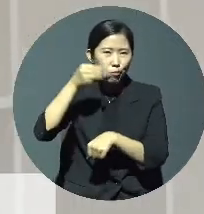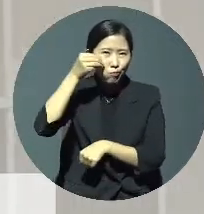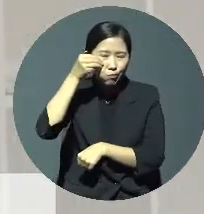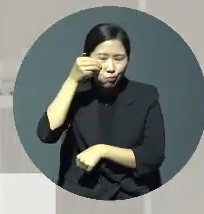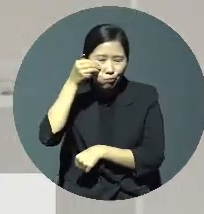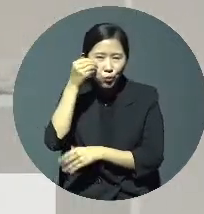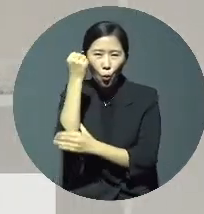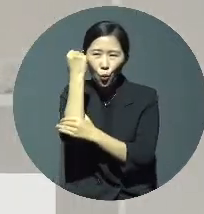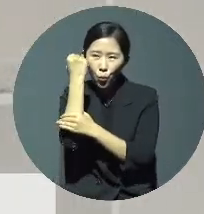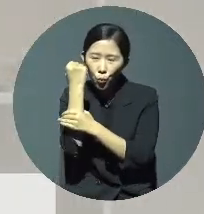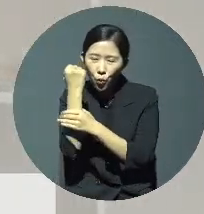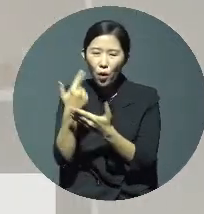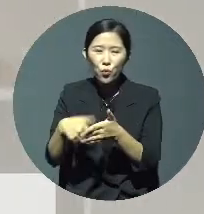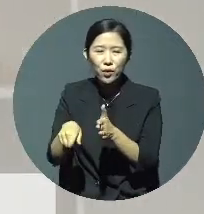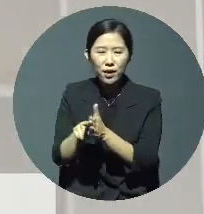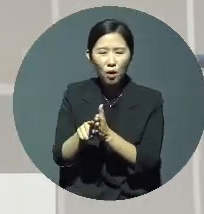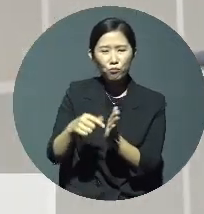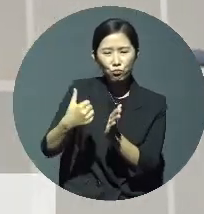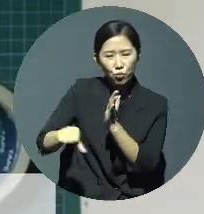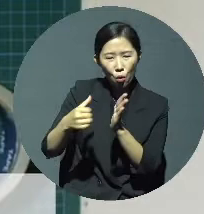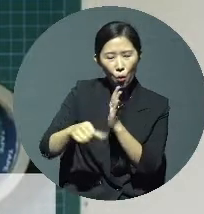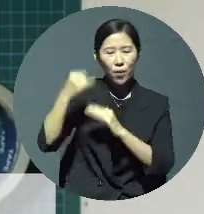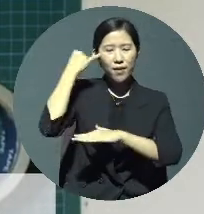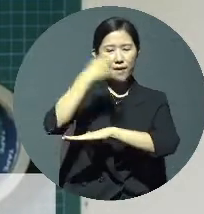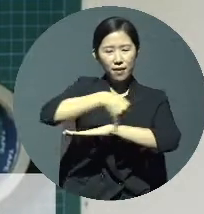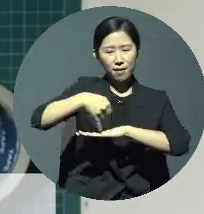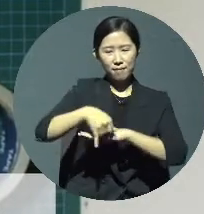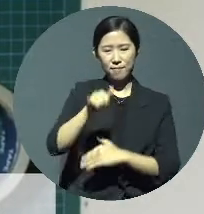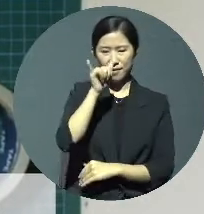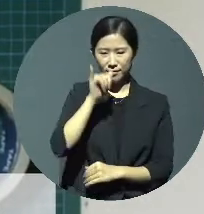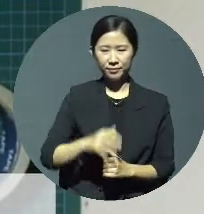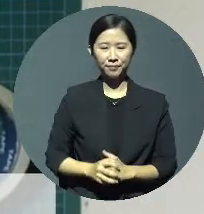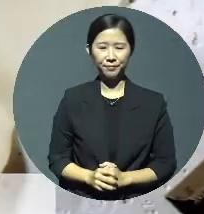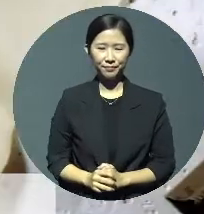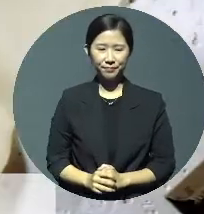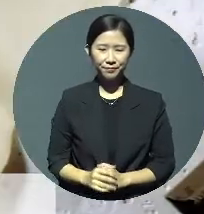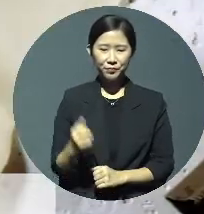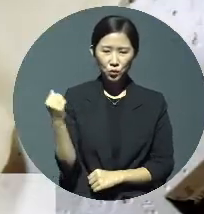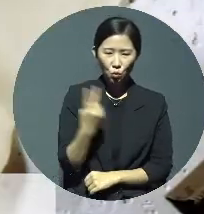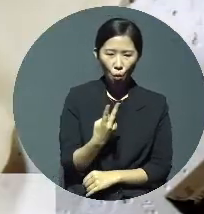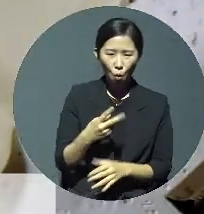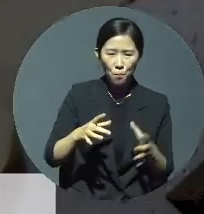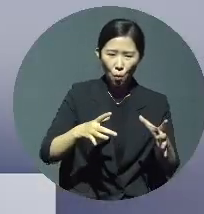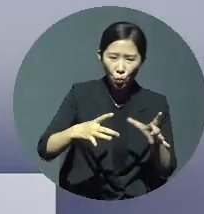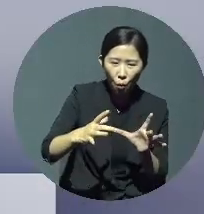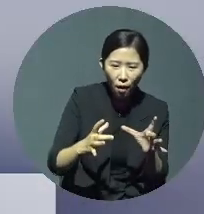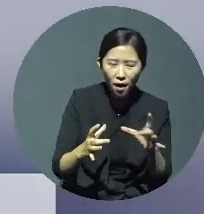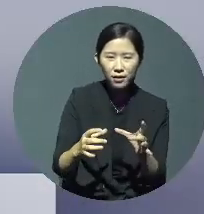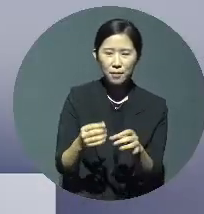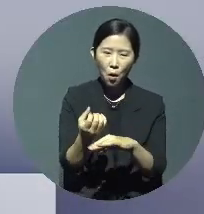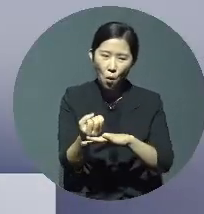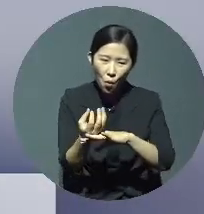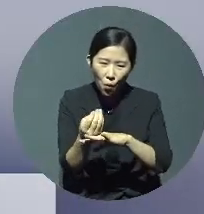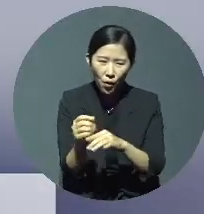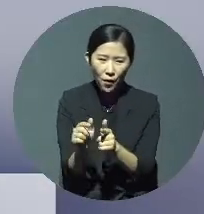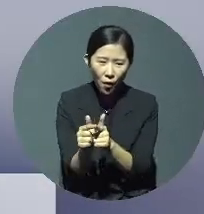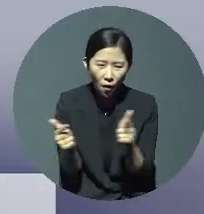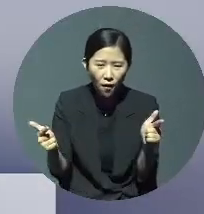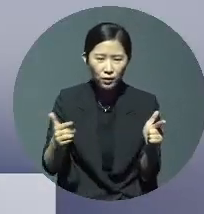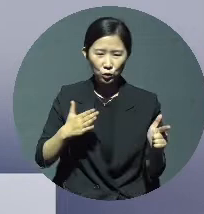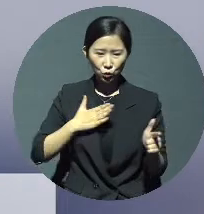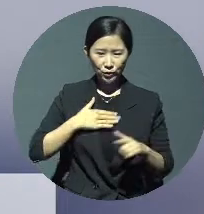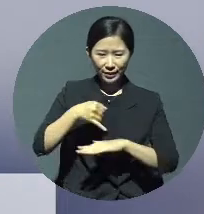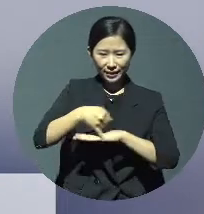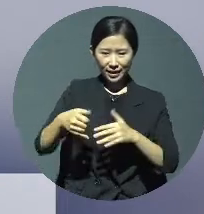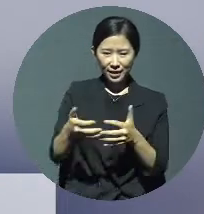surround yourself with, ceramics, glass, quite craft-oriented things. We work on a lot of kind of